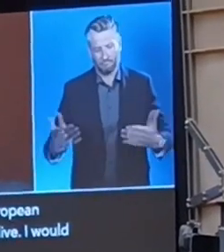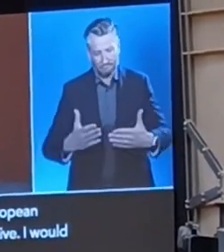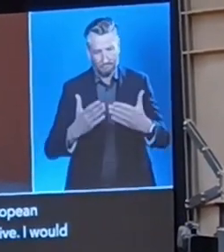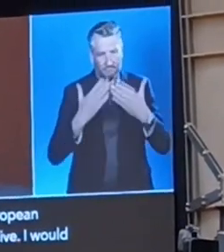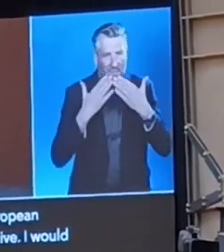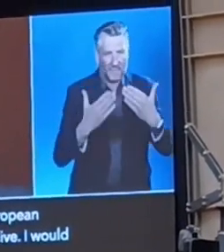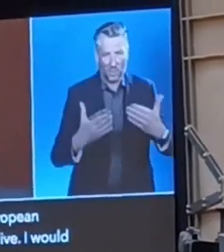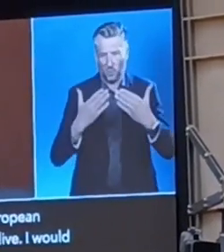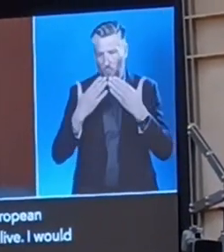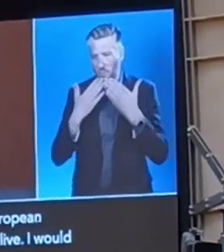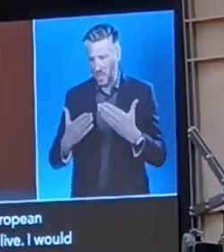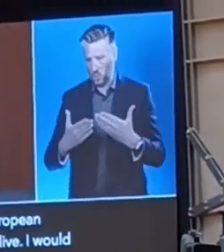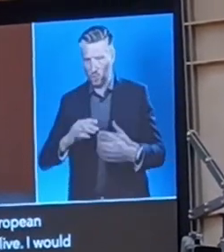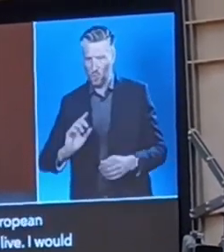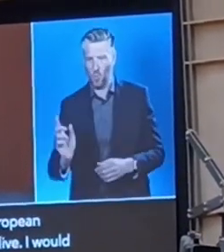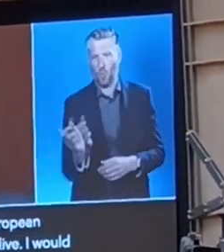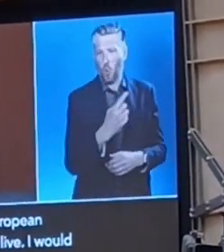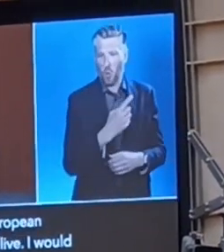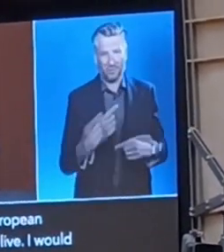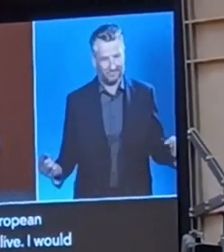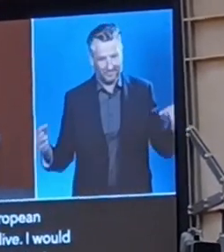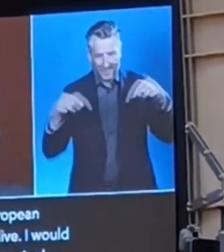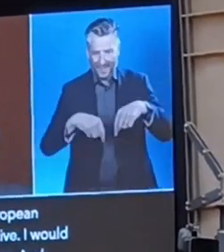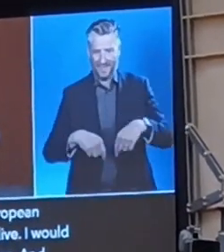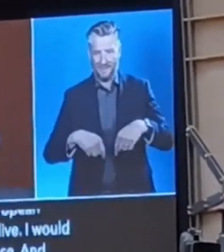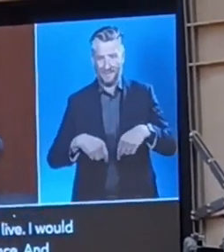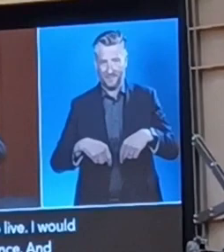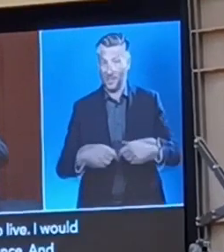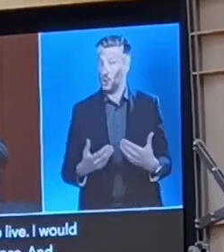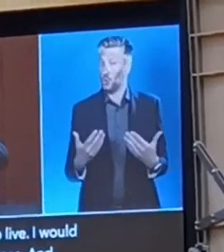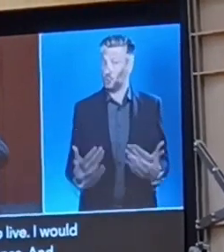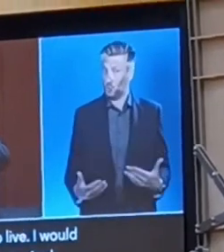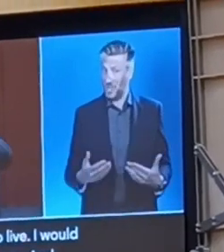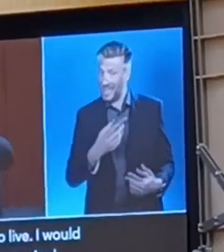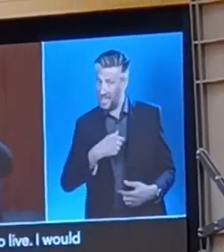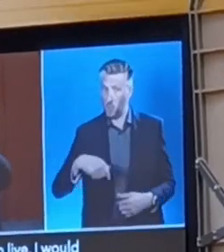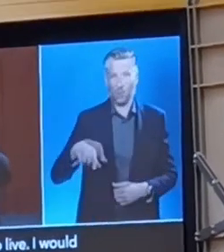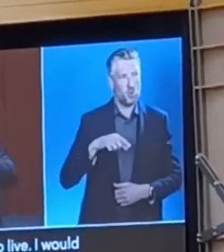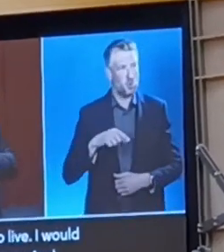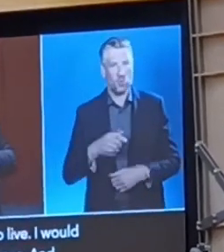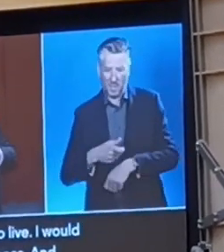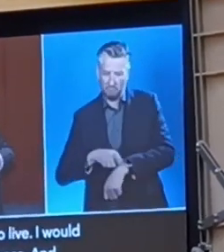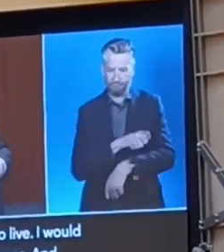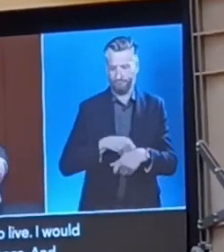your presence and active participation. Thank you very much.